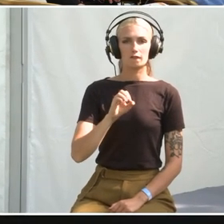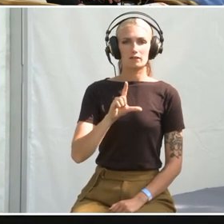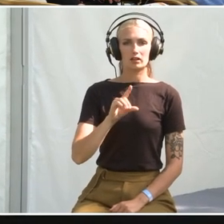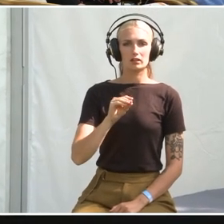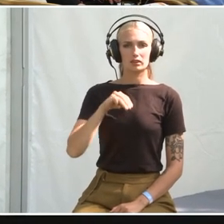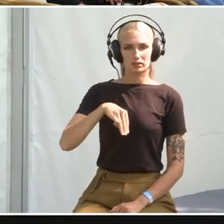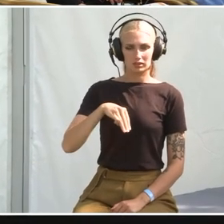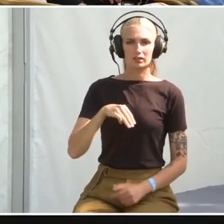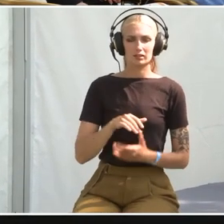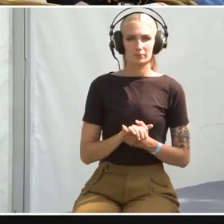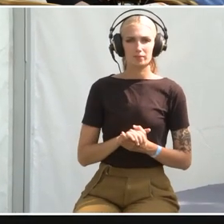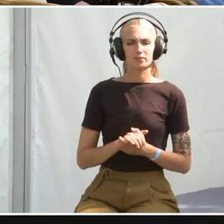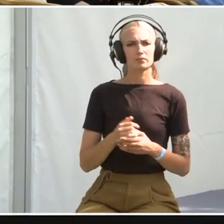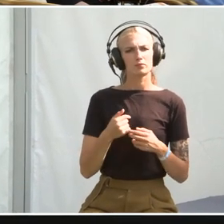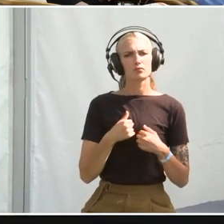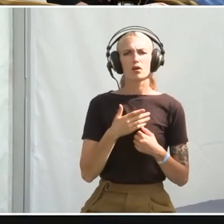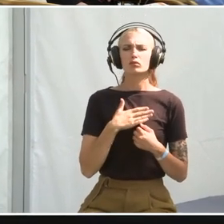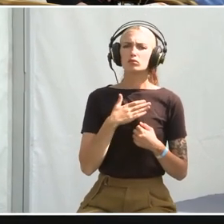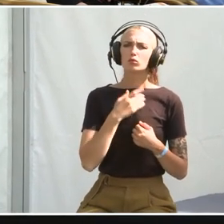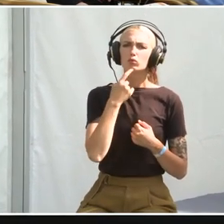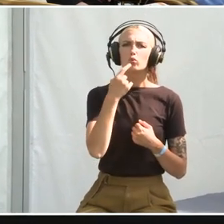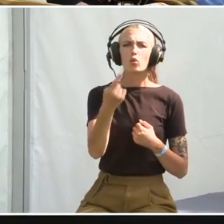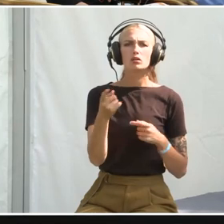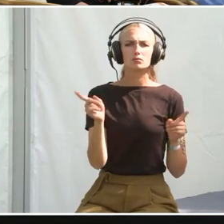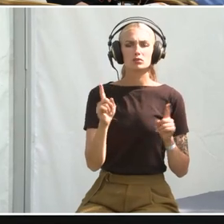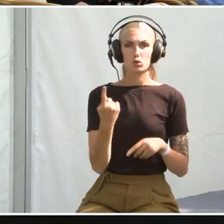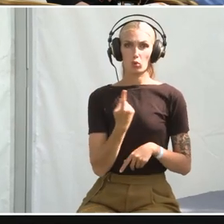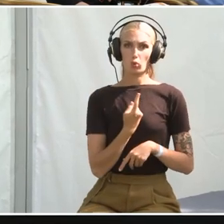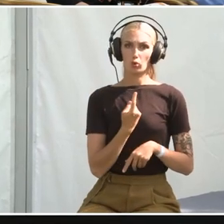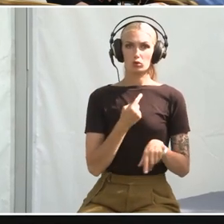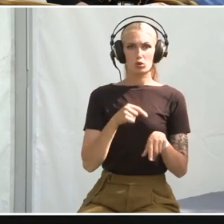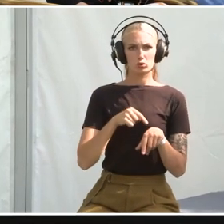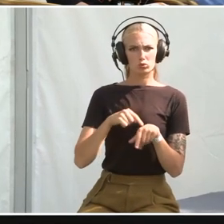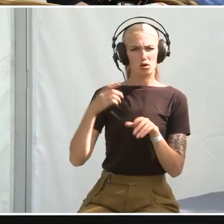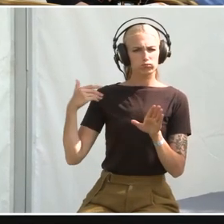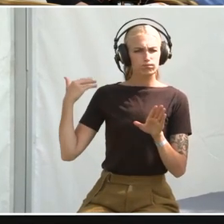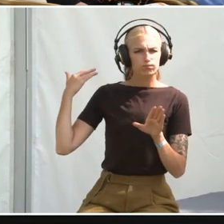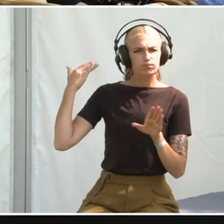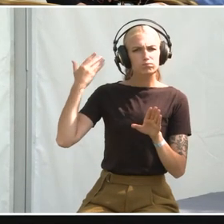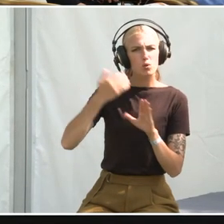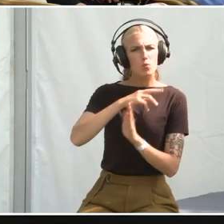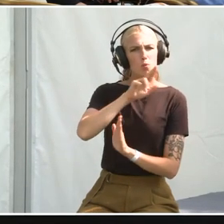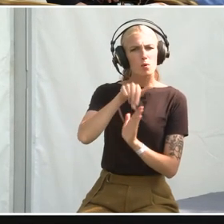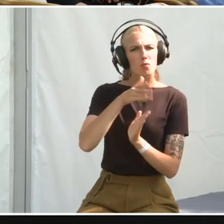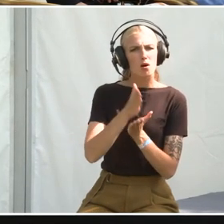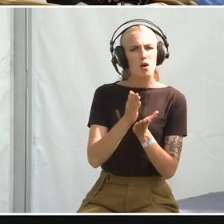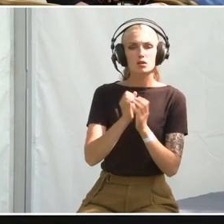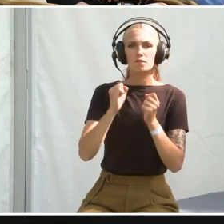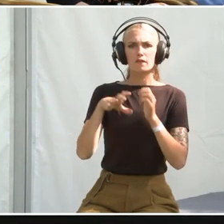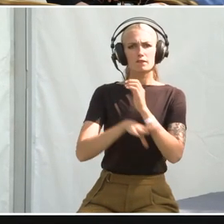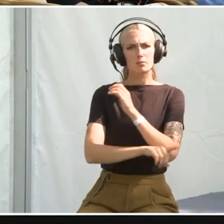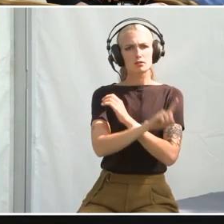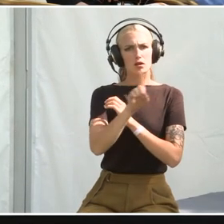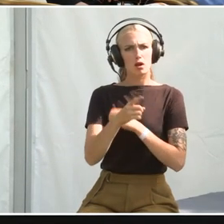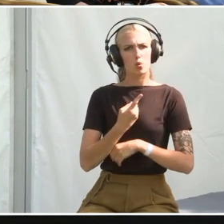So what I wanted to point out is that has loneliness always been a problem, or has it been increasing more recently? And